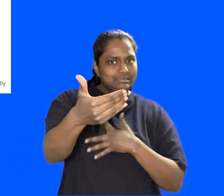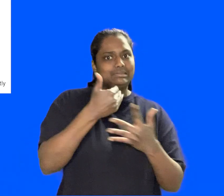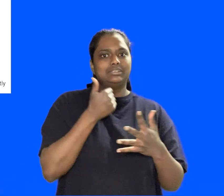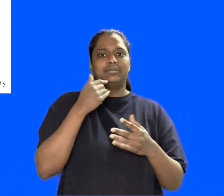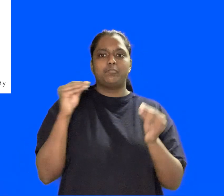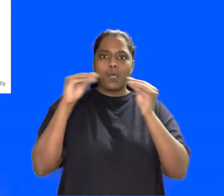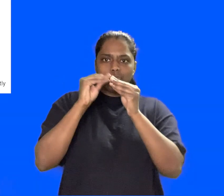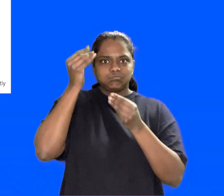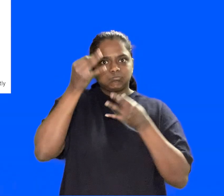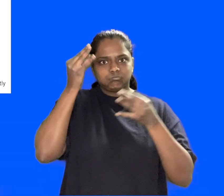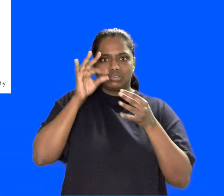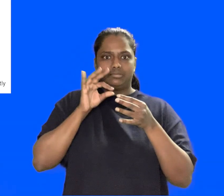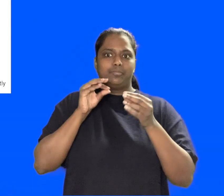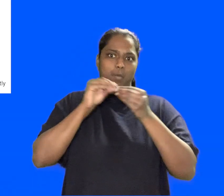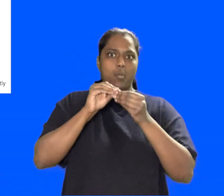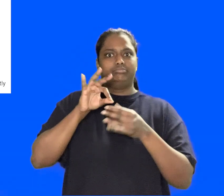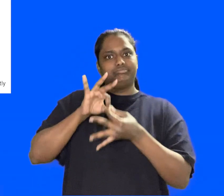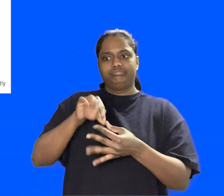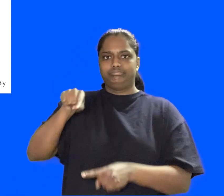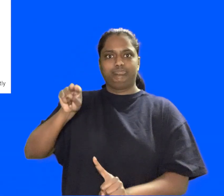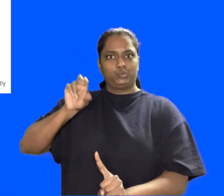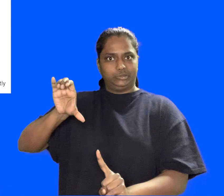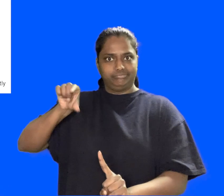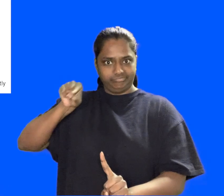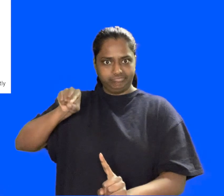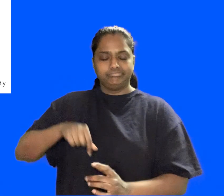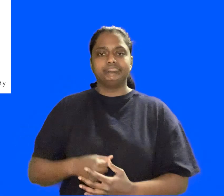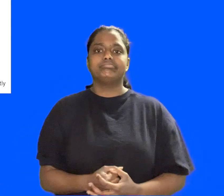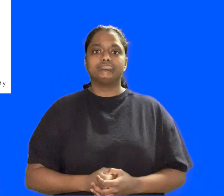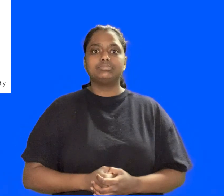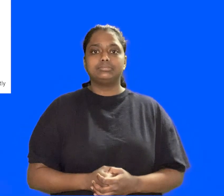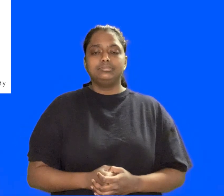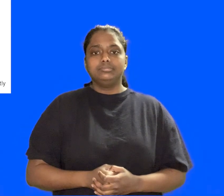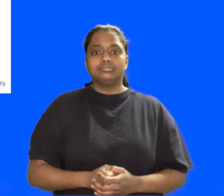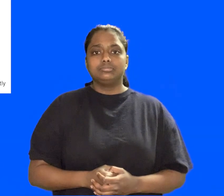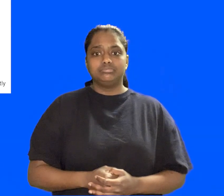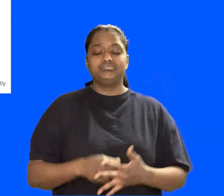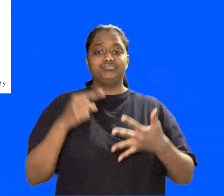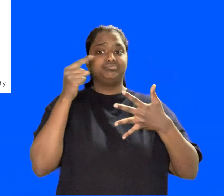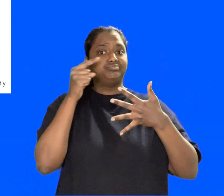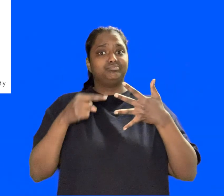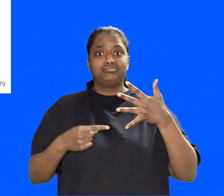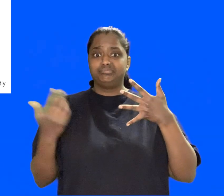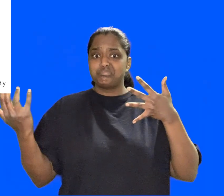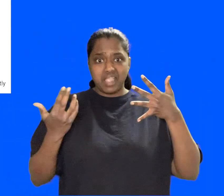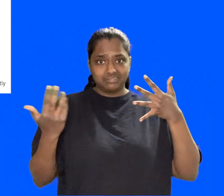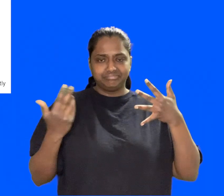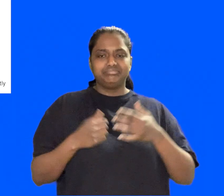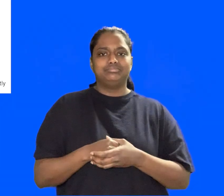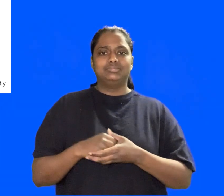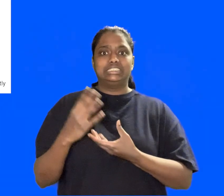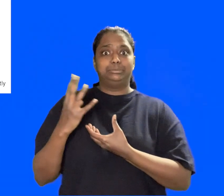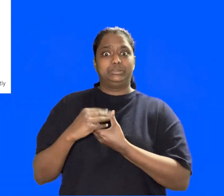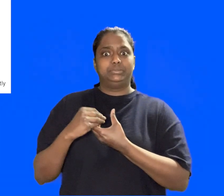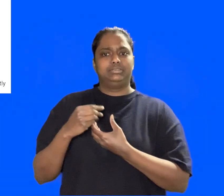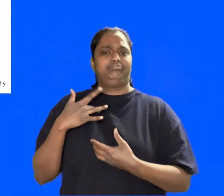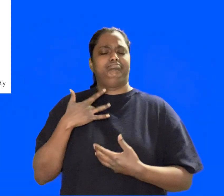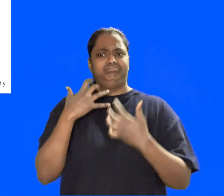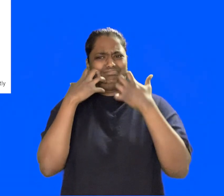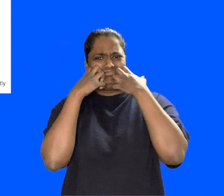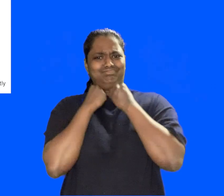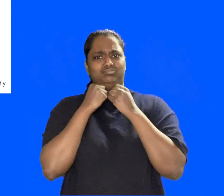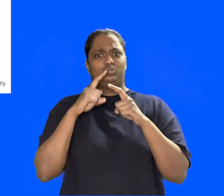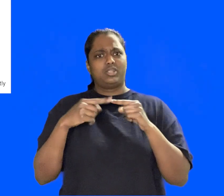visible at all times. For example, having other artists' pronouns visible at all times when they were navigating the profile or even messaging the